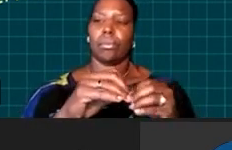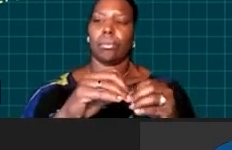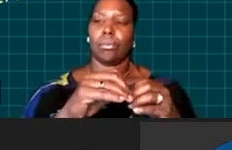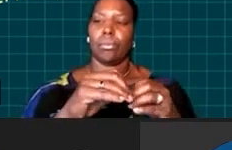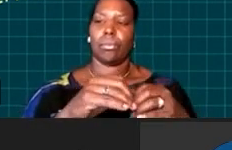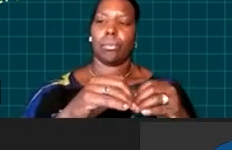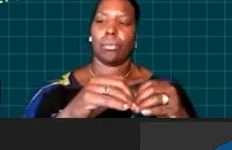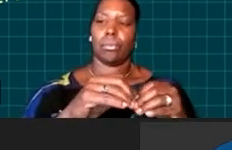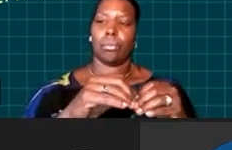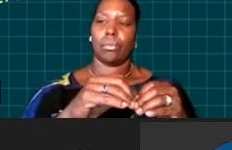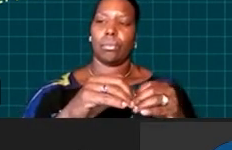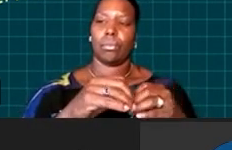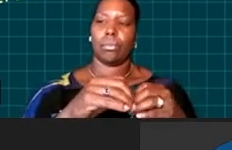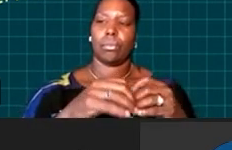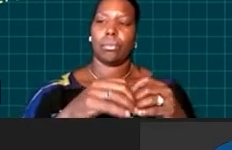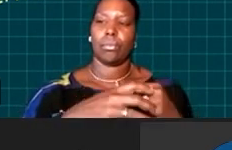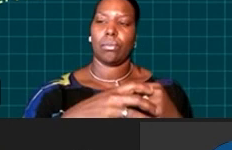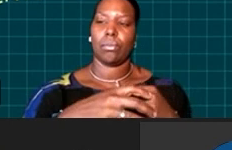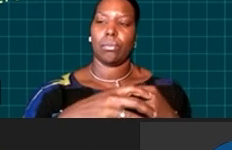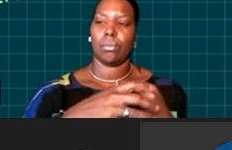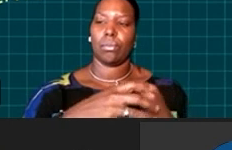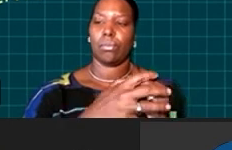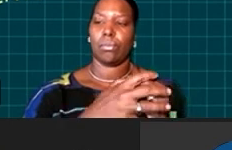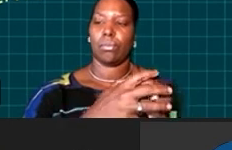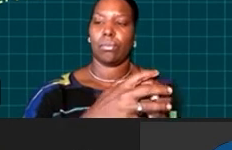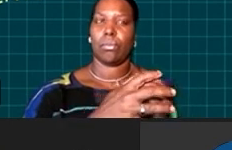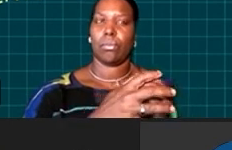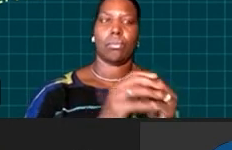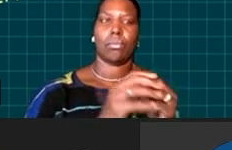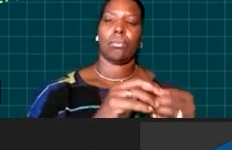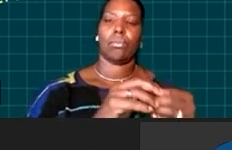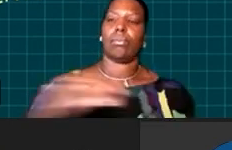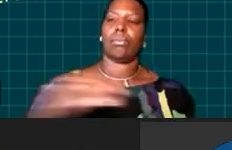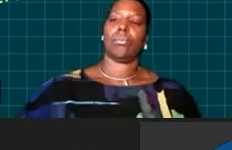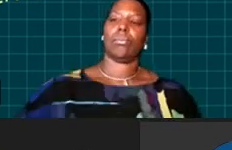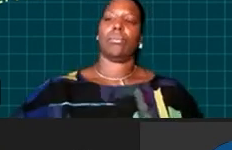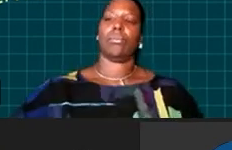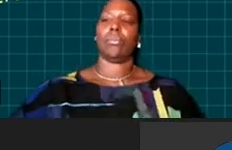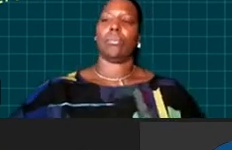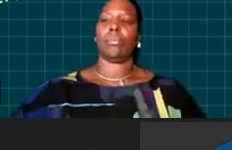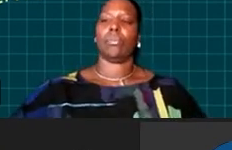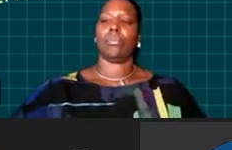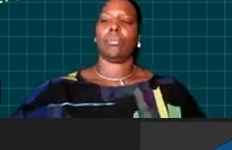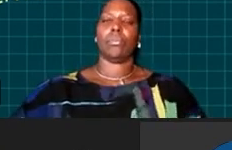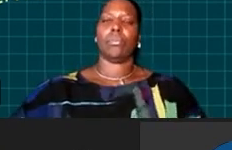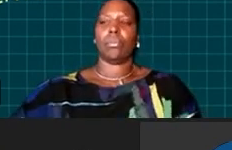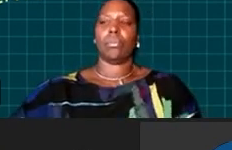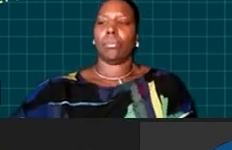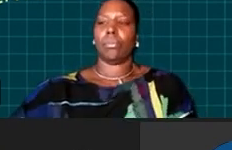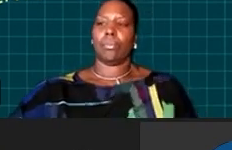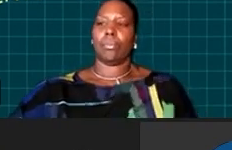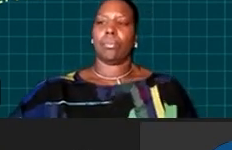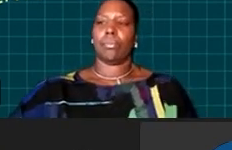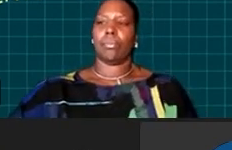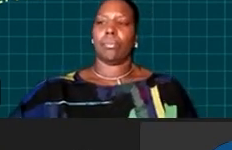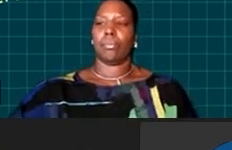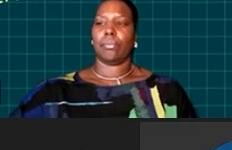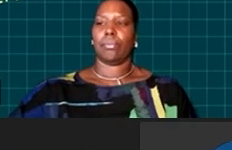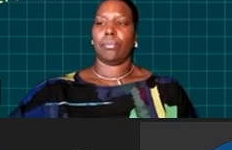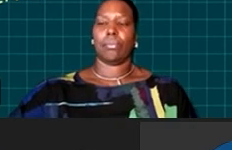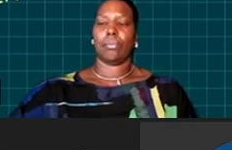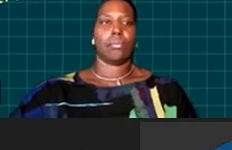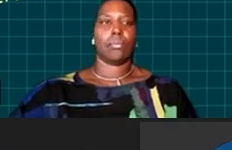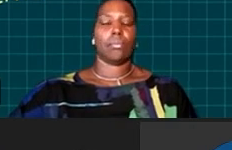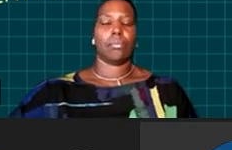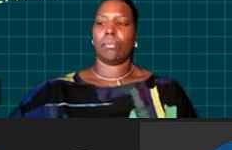So you want to be careful about how you cast the net. If that analogy really works. I'm not sure that it